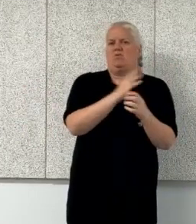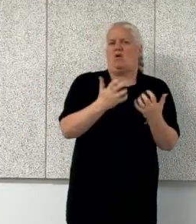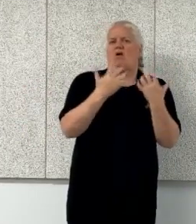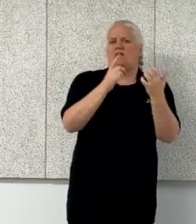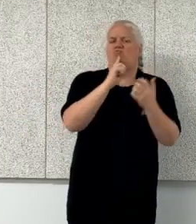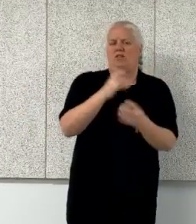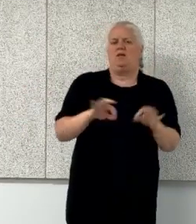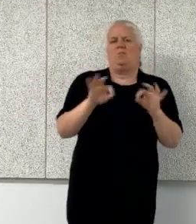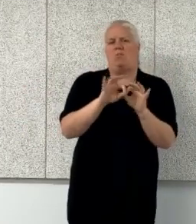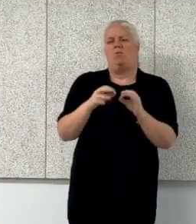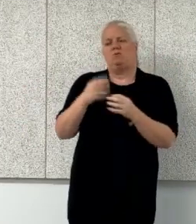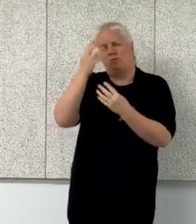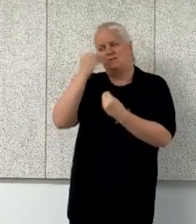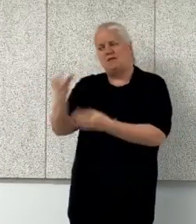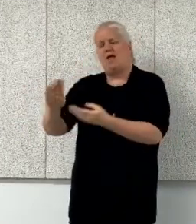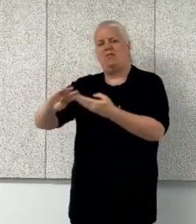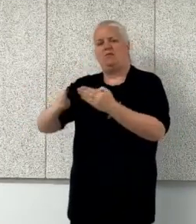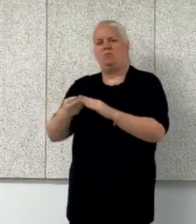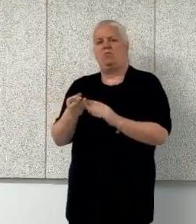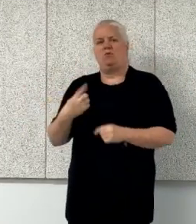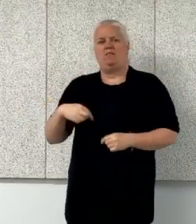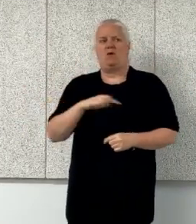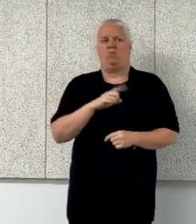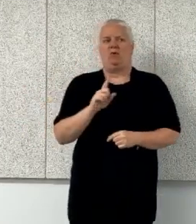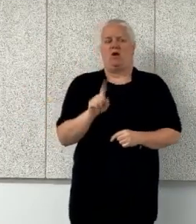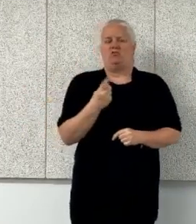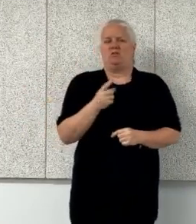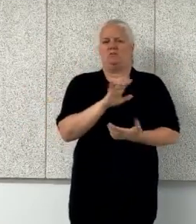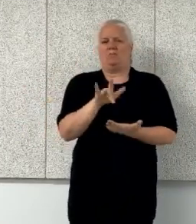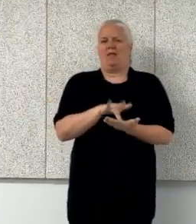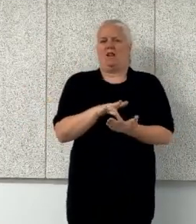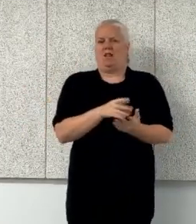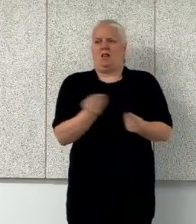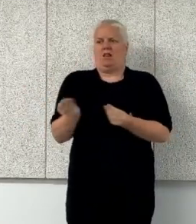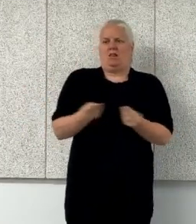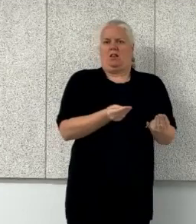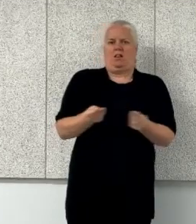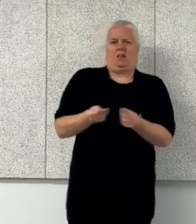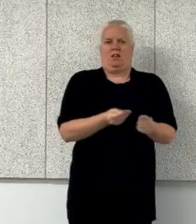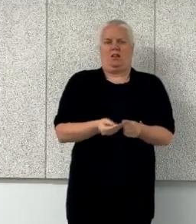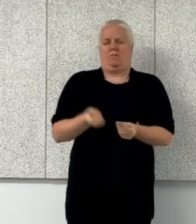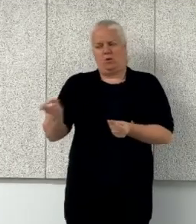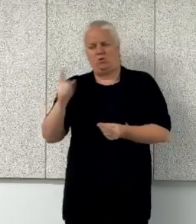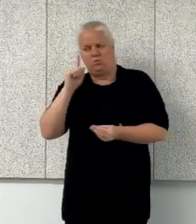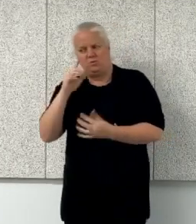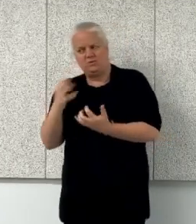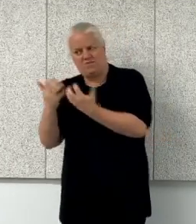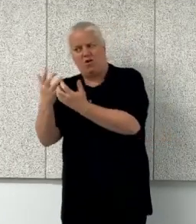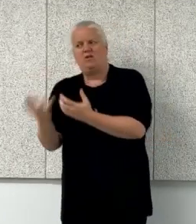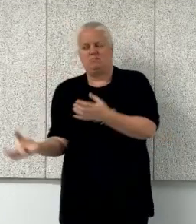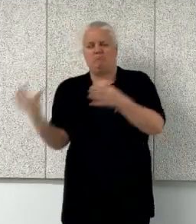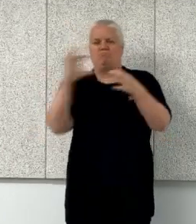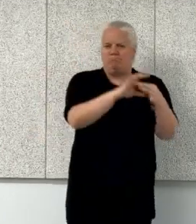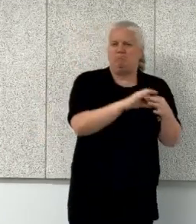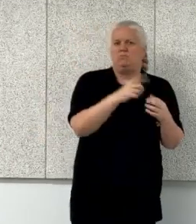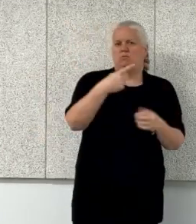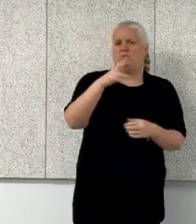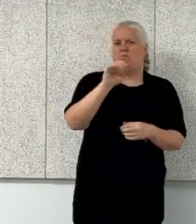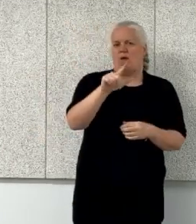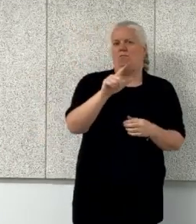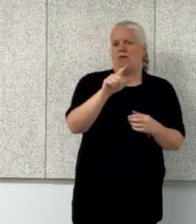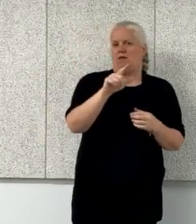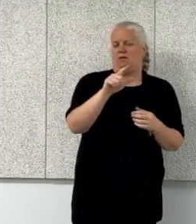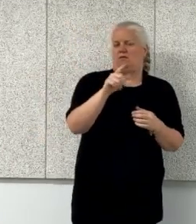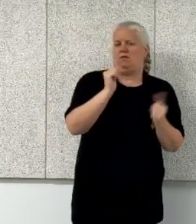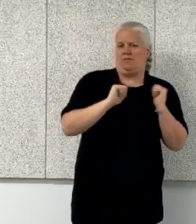community knows that we're just kind of the middle management in this, mm-hmm. but you belong to the Public and you belong to Roundabout and that it's their